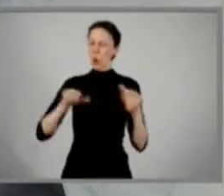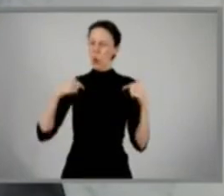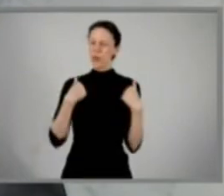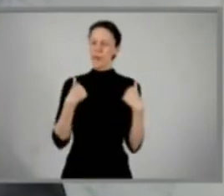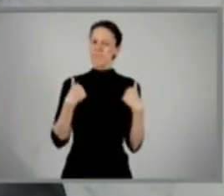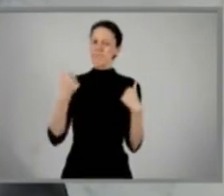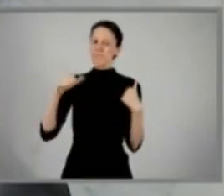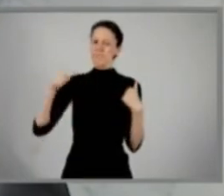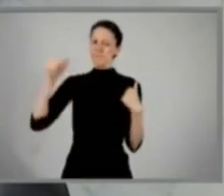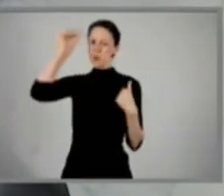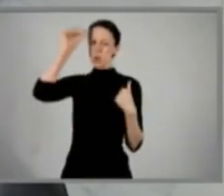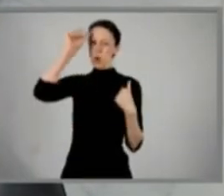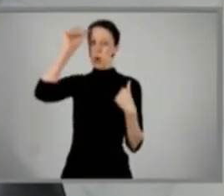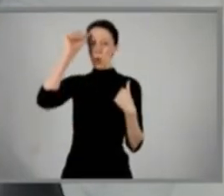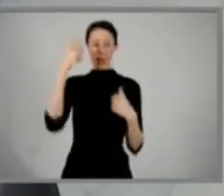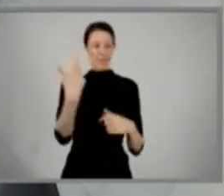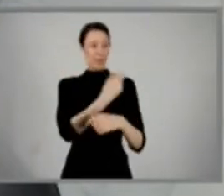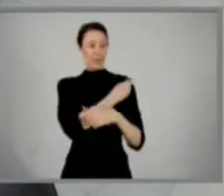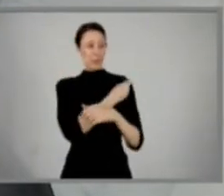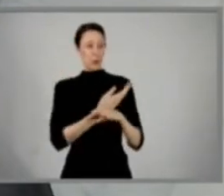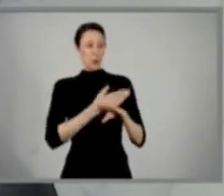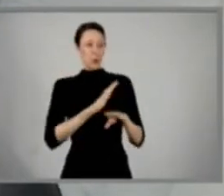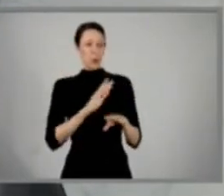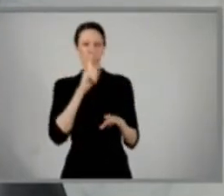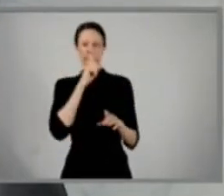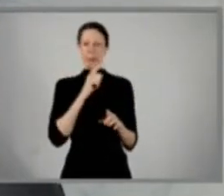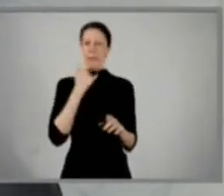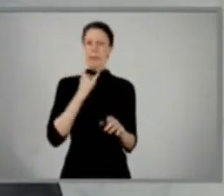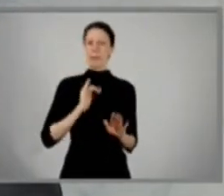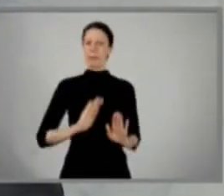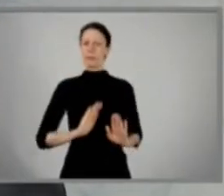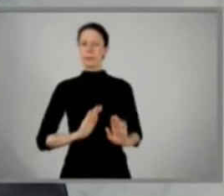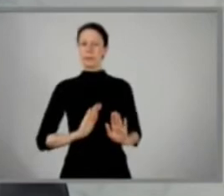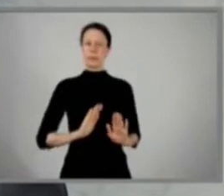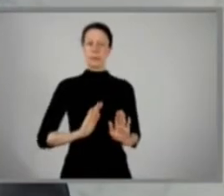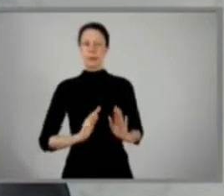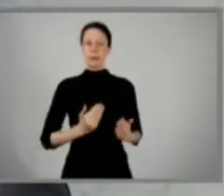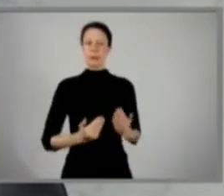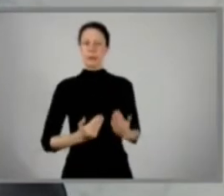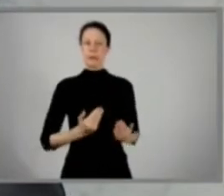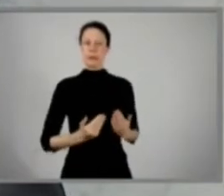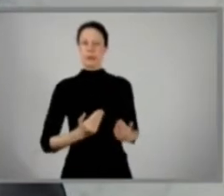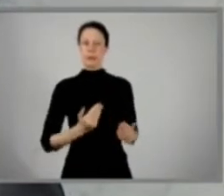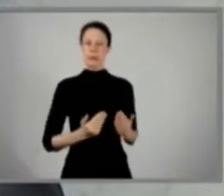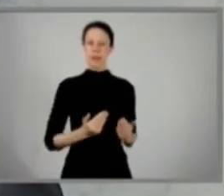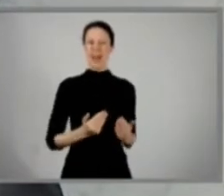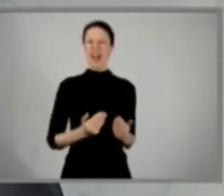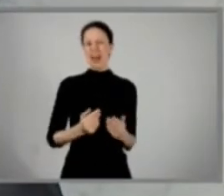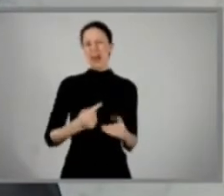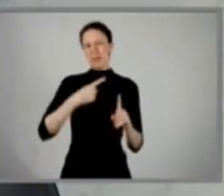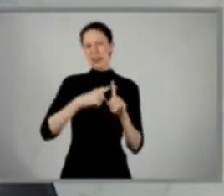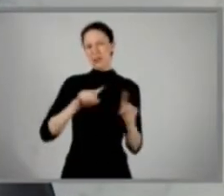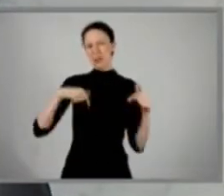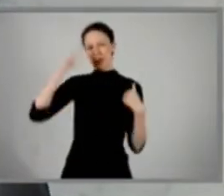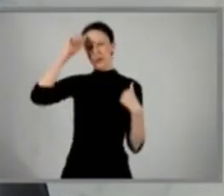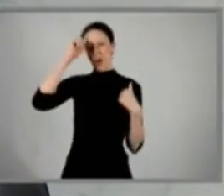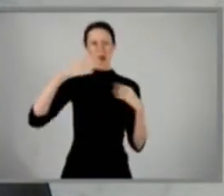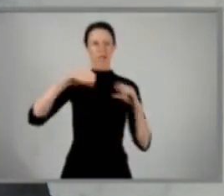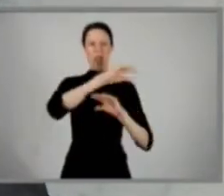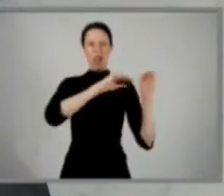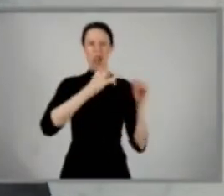that are not wanting to have this vaccination or to spread information which is not true. So we have, as part